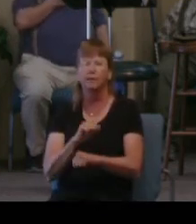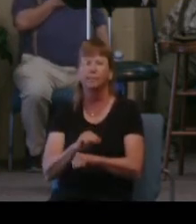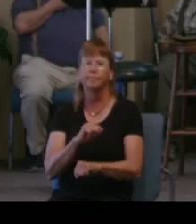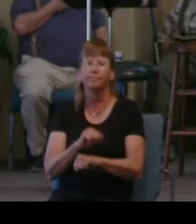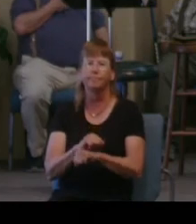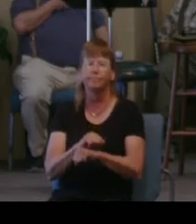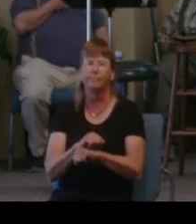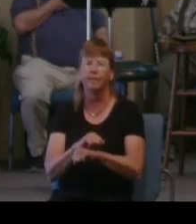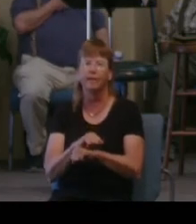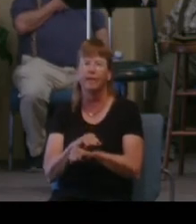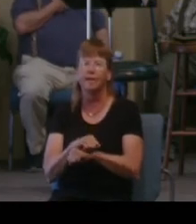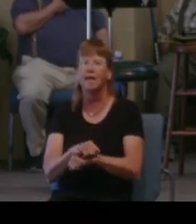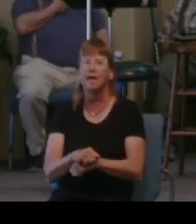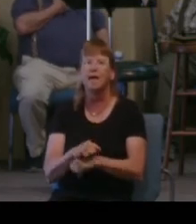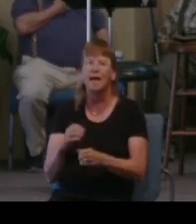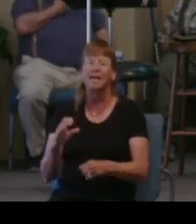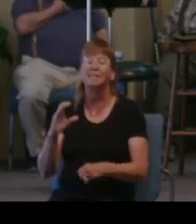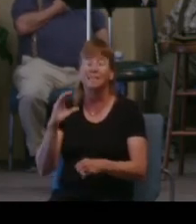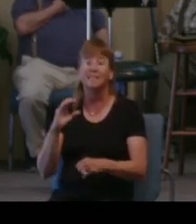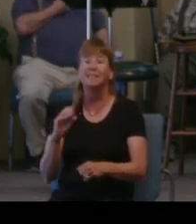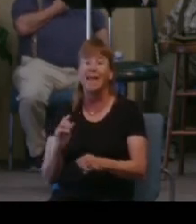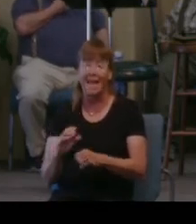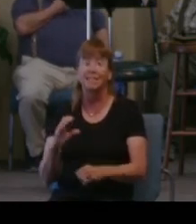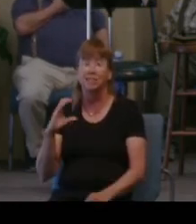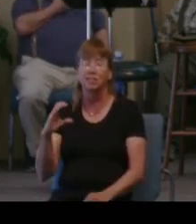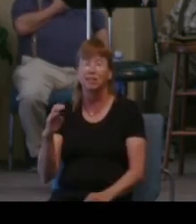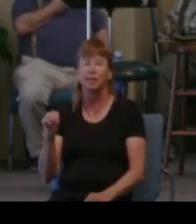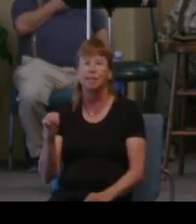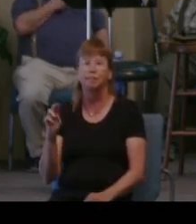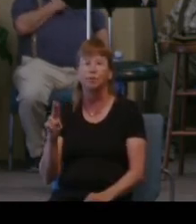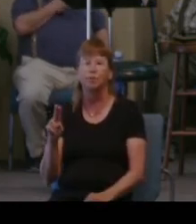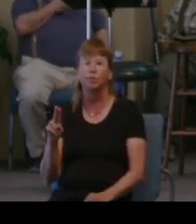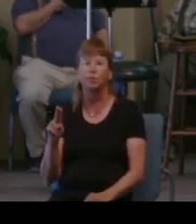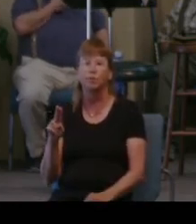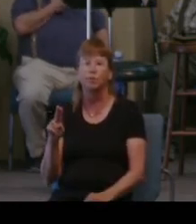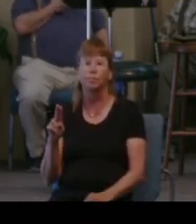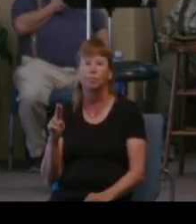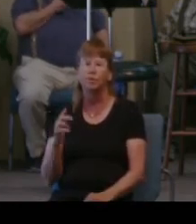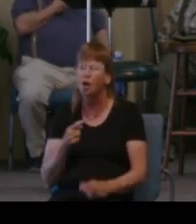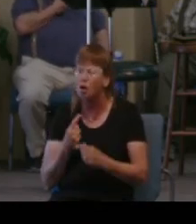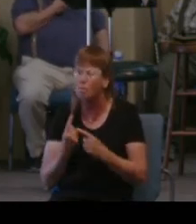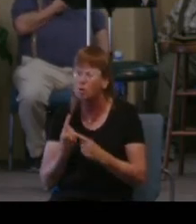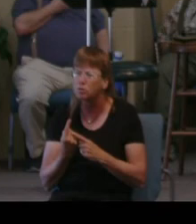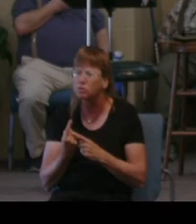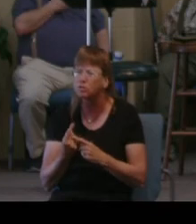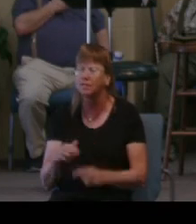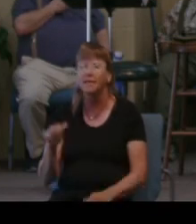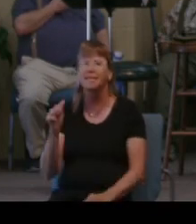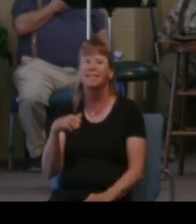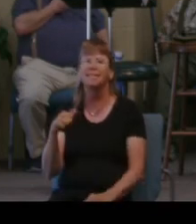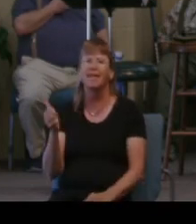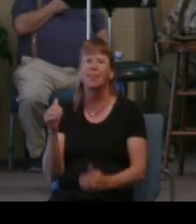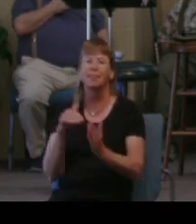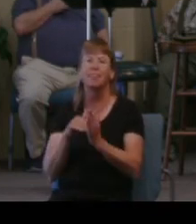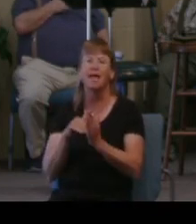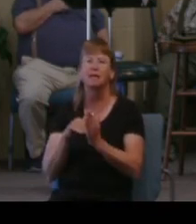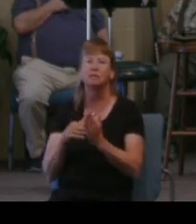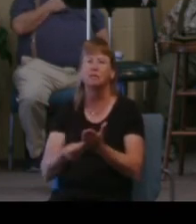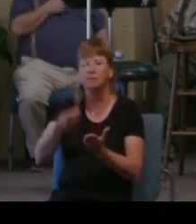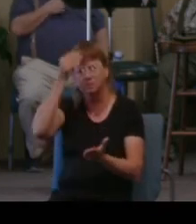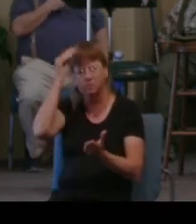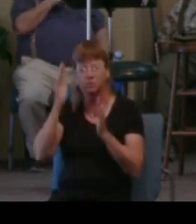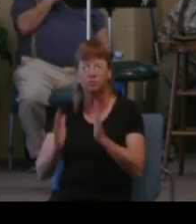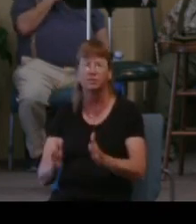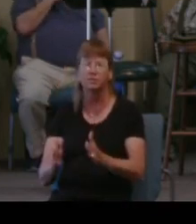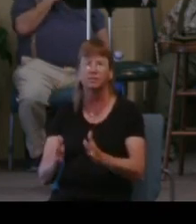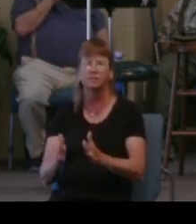meet with every student on the campus. There's almost 10,000 students. But as I meet with one who meets with one who meets with one, we see that multiplication. And